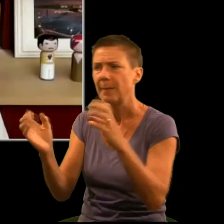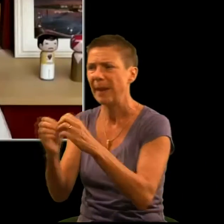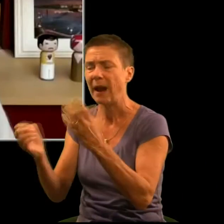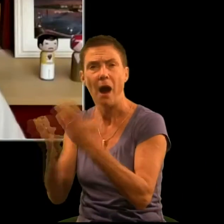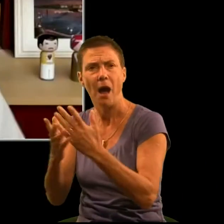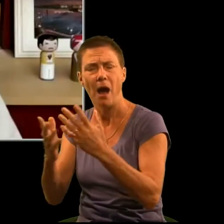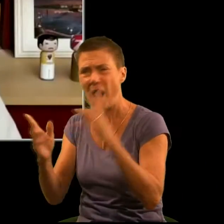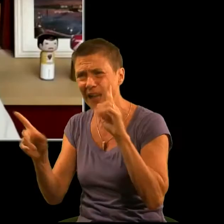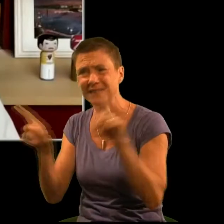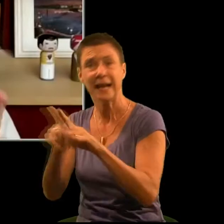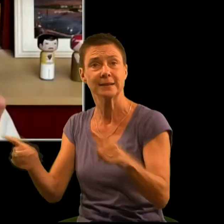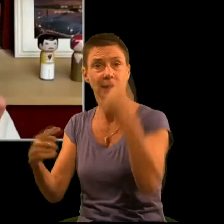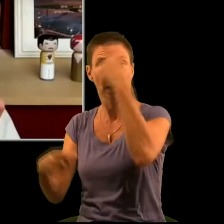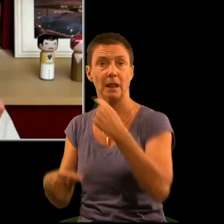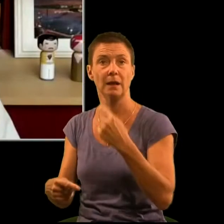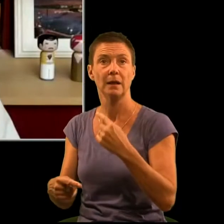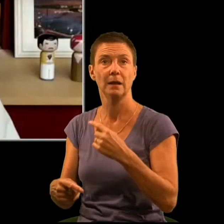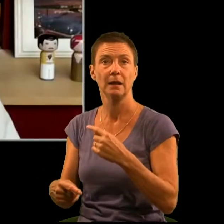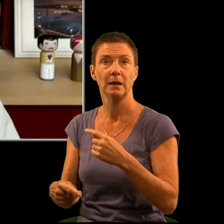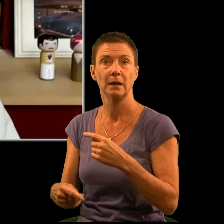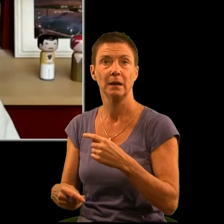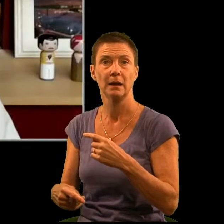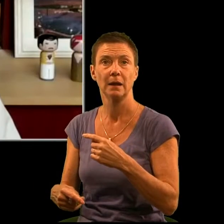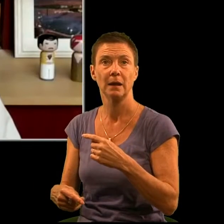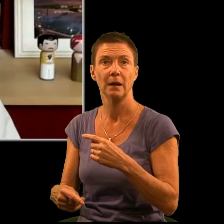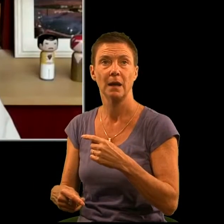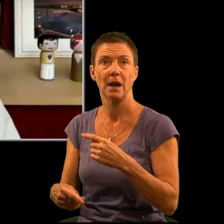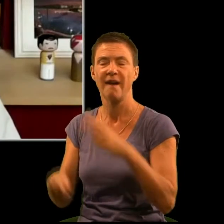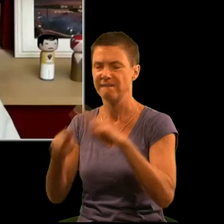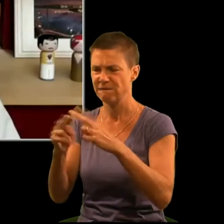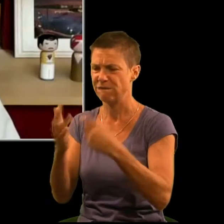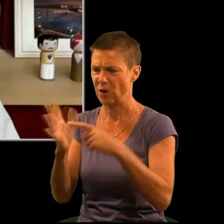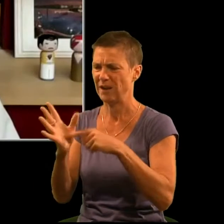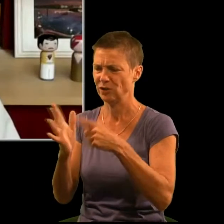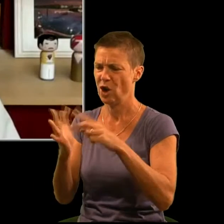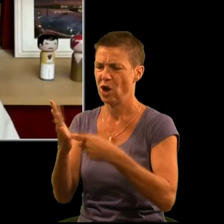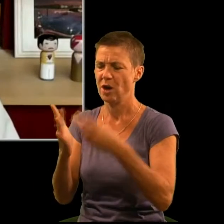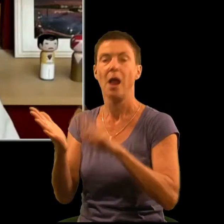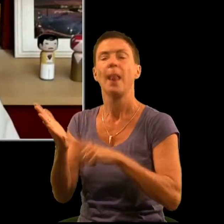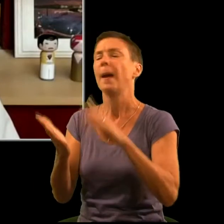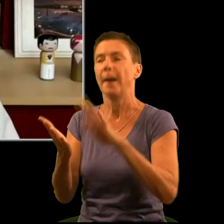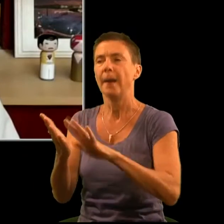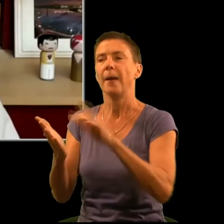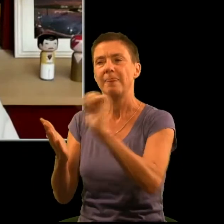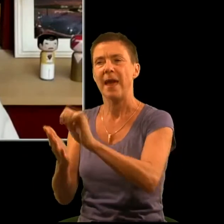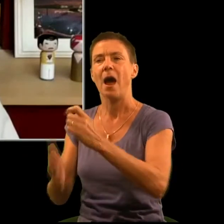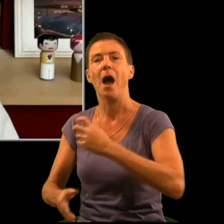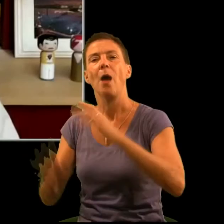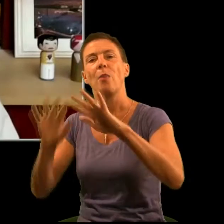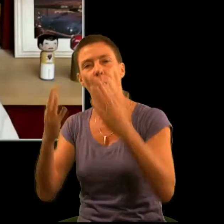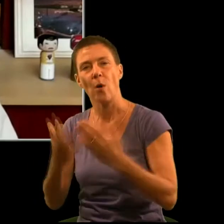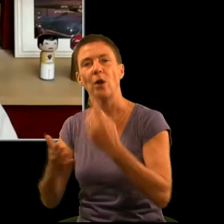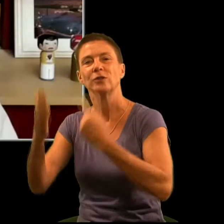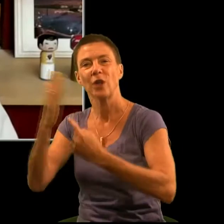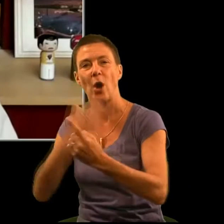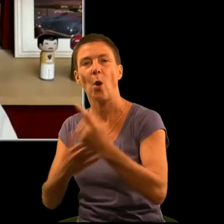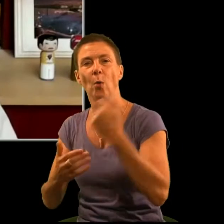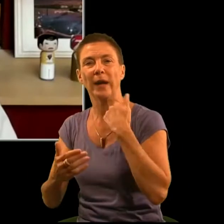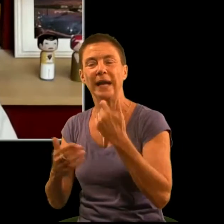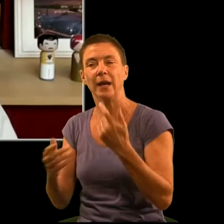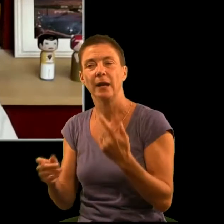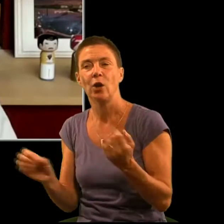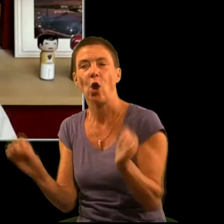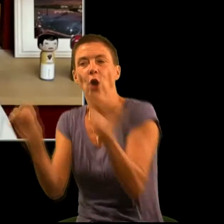close. Which are the ones that are not identical? Is that fraternal? Fraternal. Fraternal. So they're the world's only